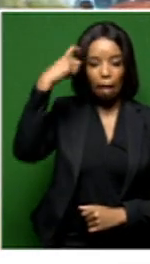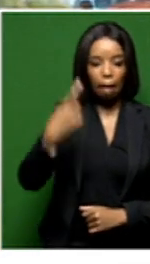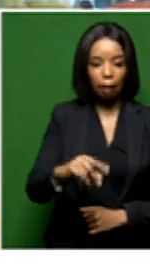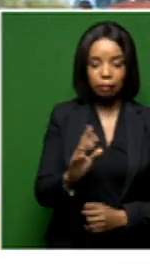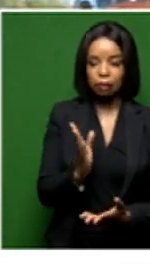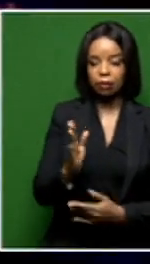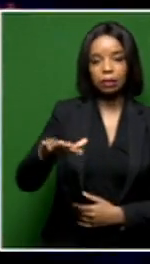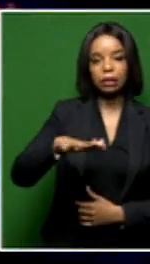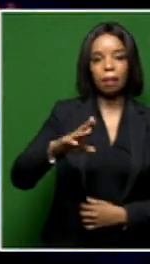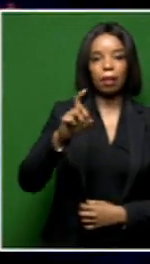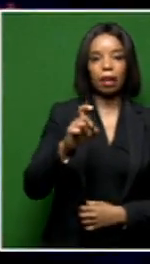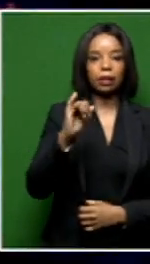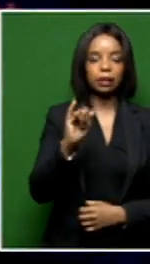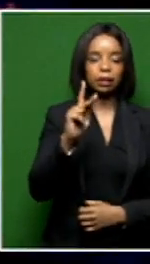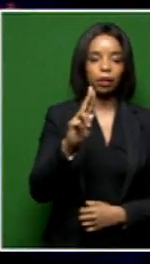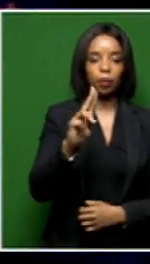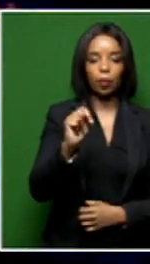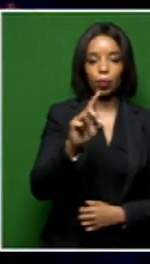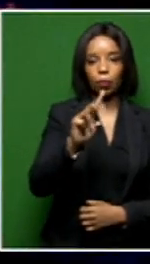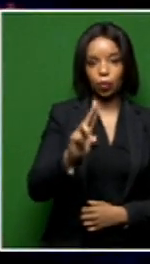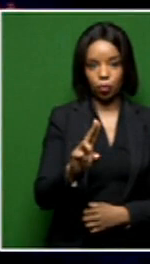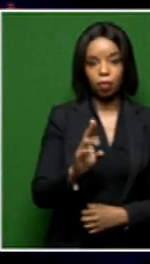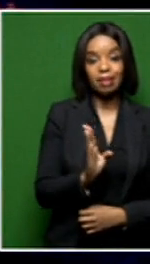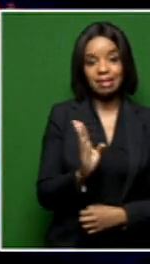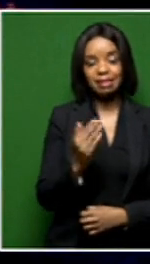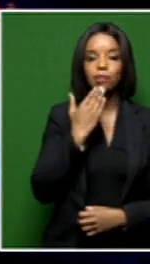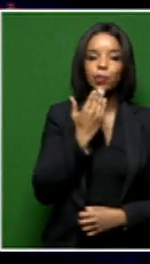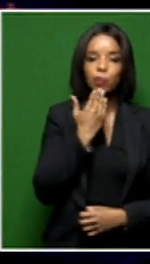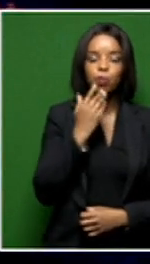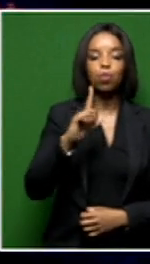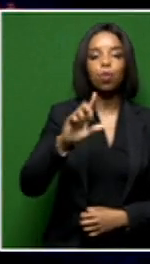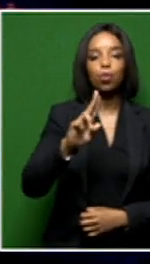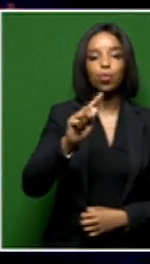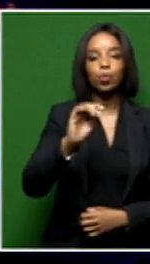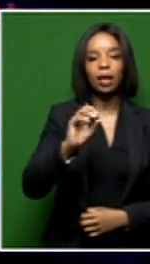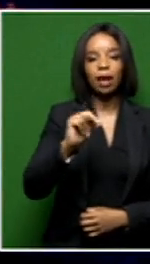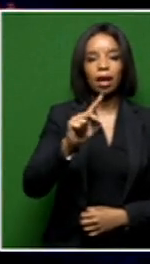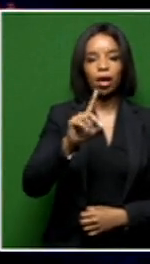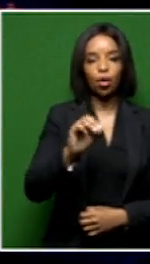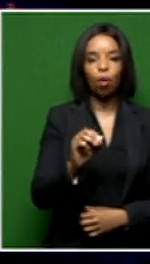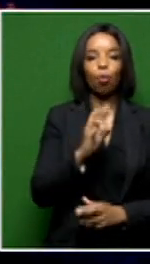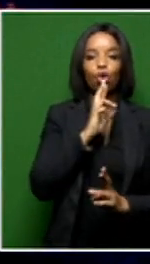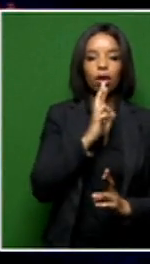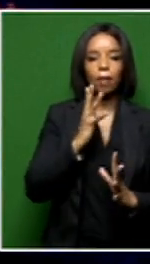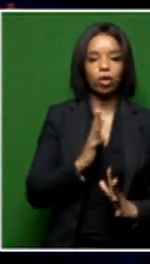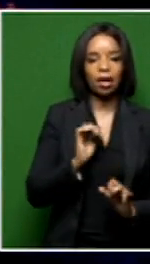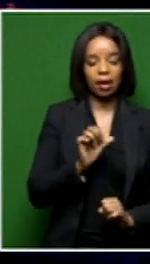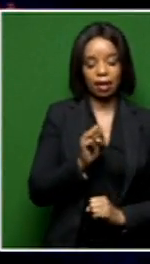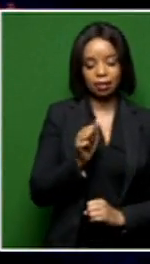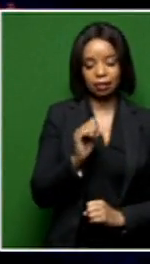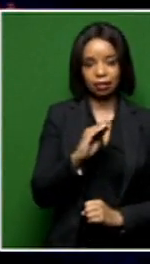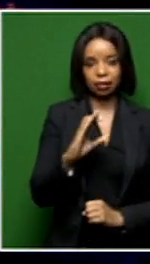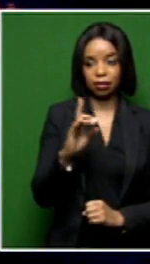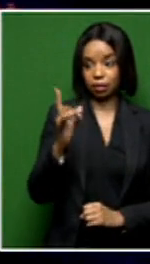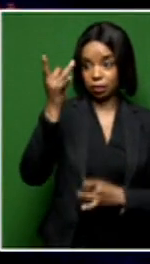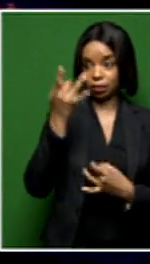in Xikundu. And Lutendo Bobodi, our reporter, following the developments there with the Deputy President expected to